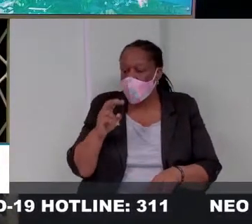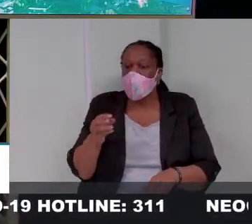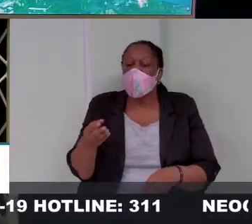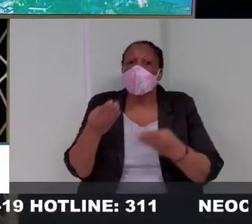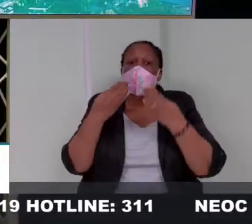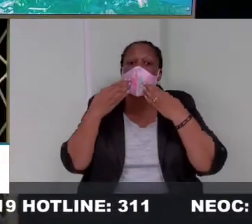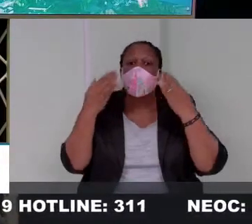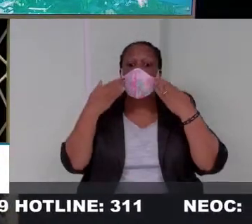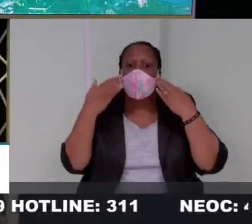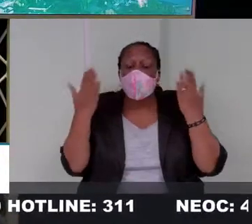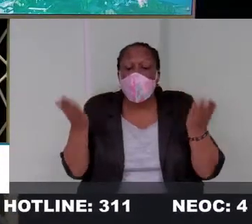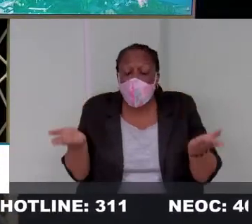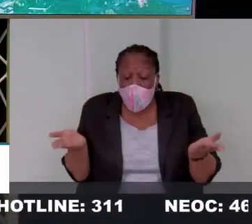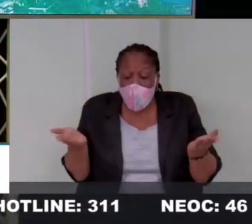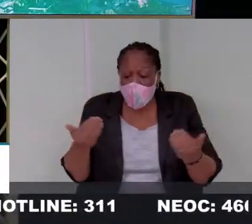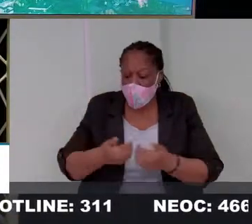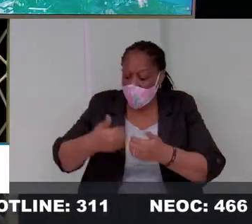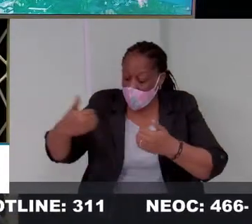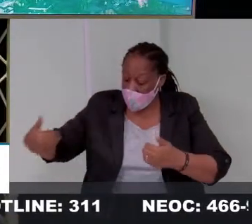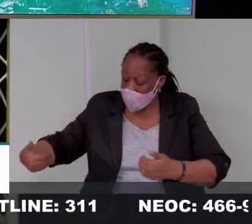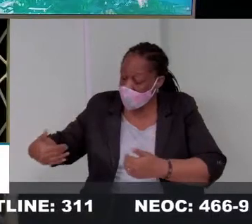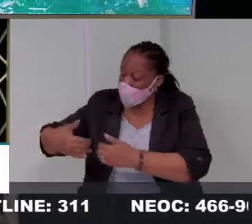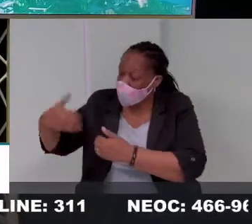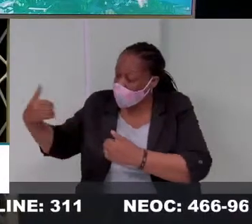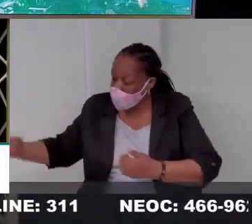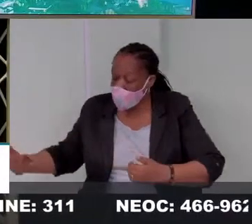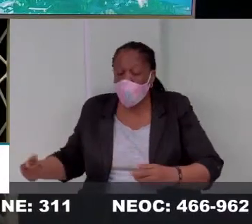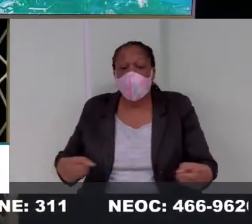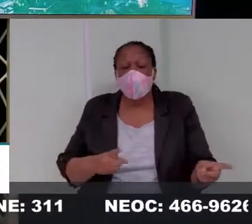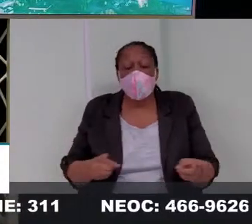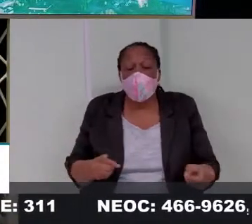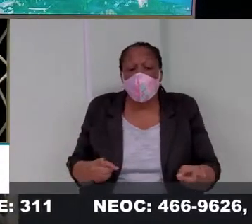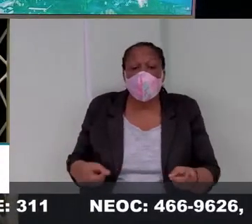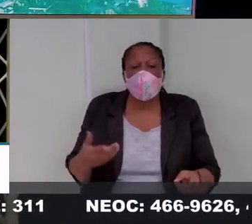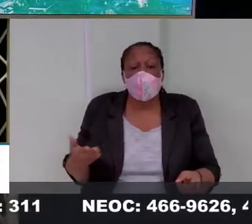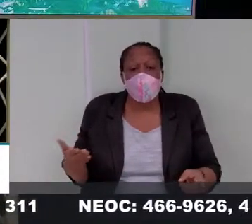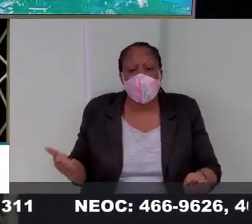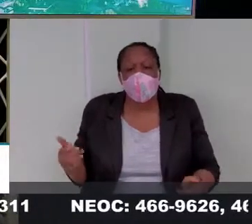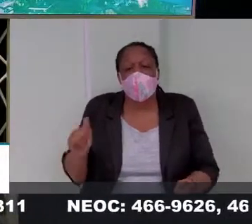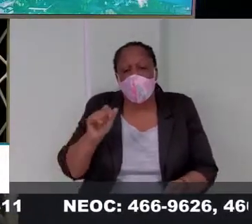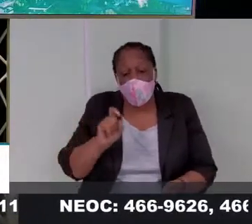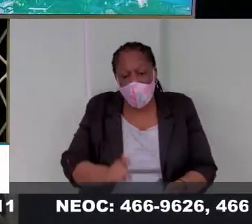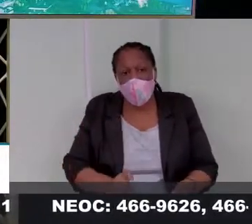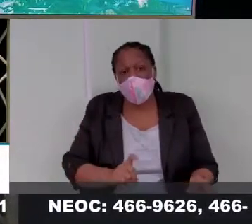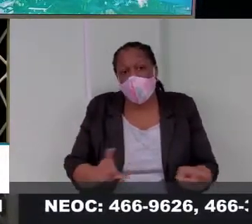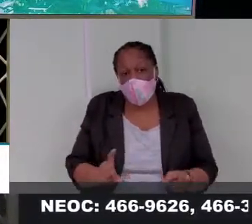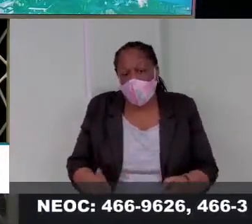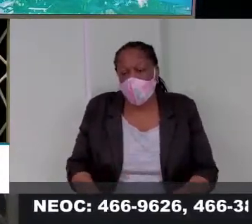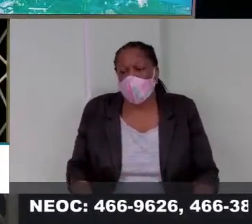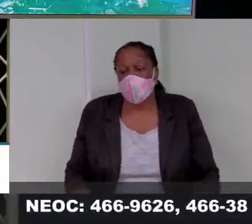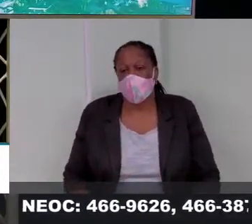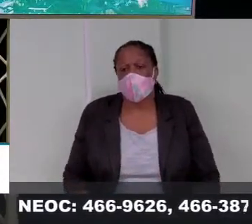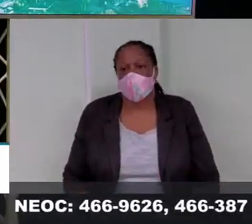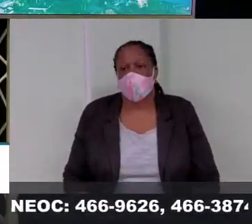partners or regional islands are becoming, hotspots. Thank you.